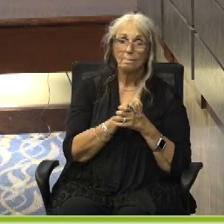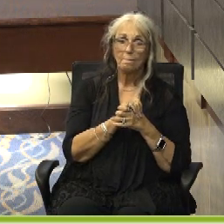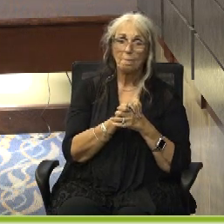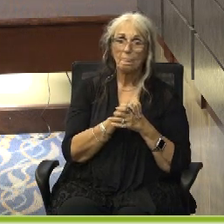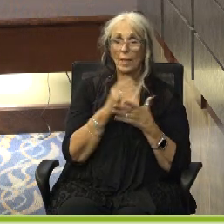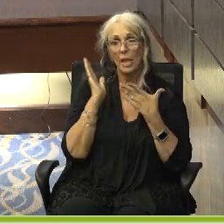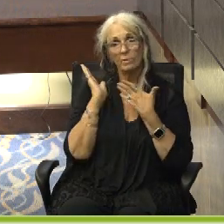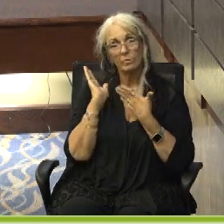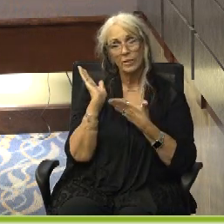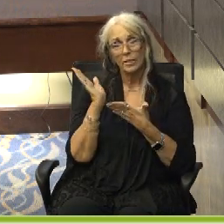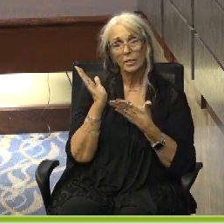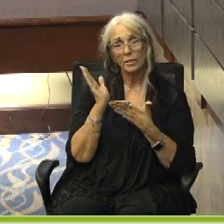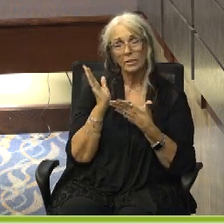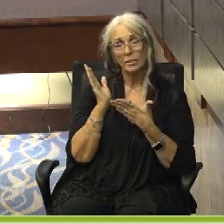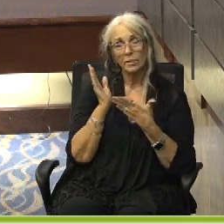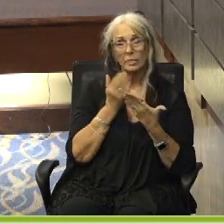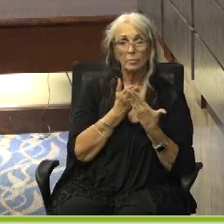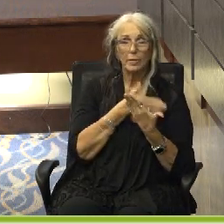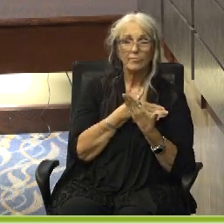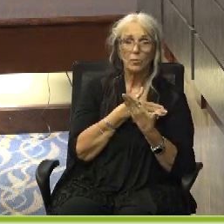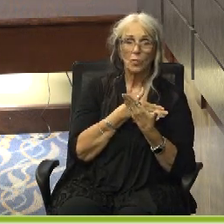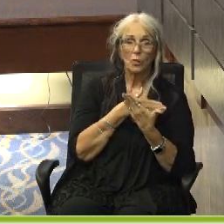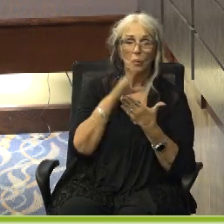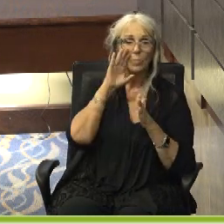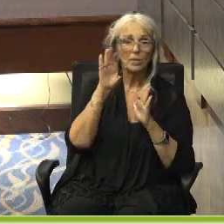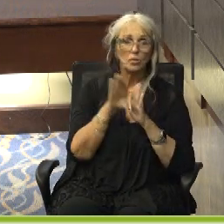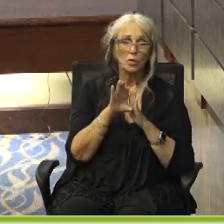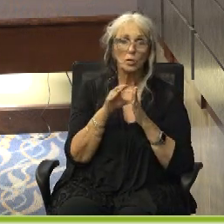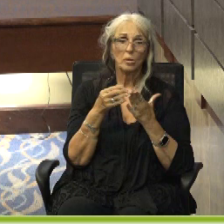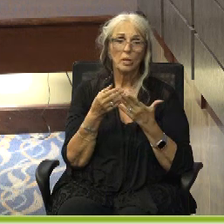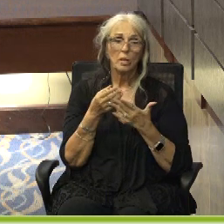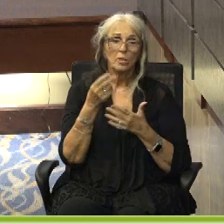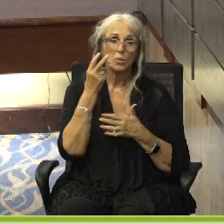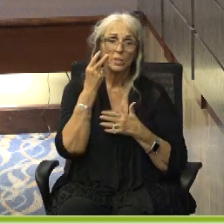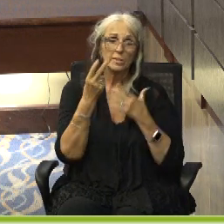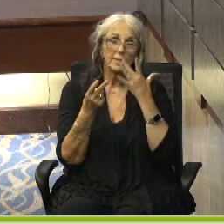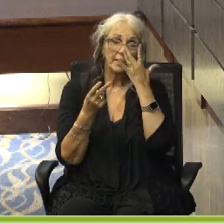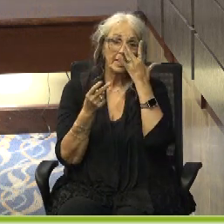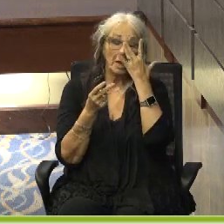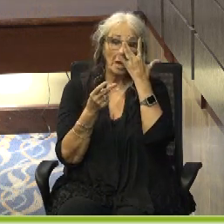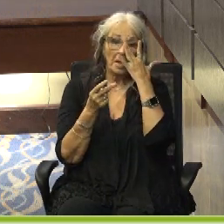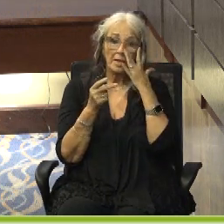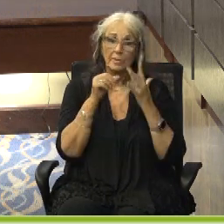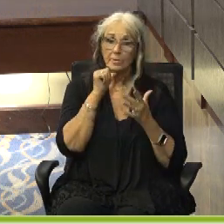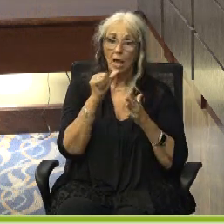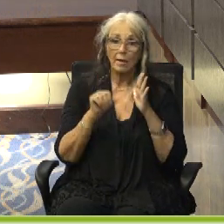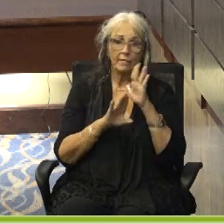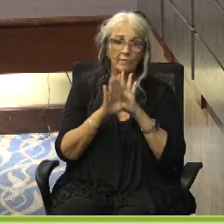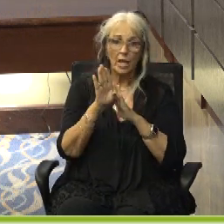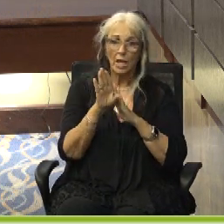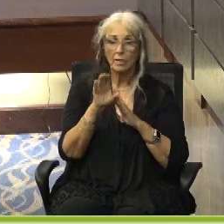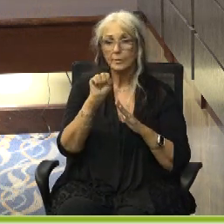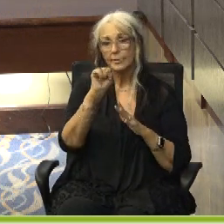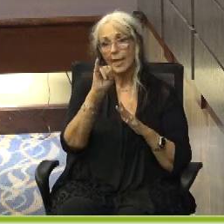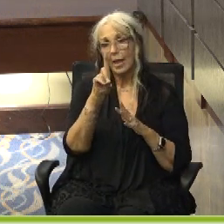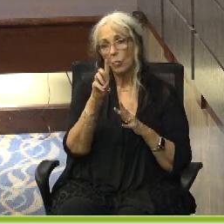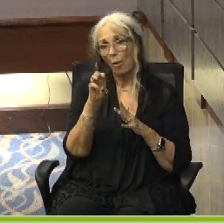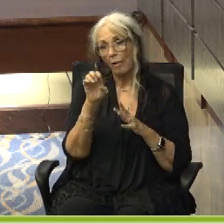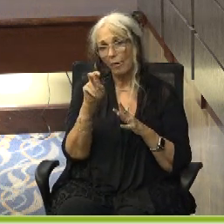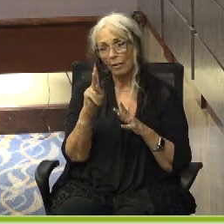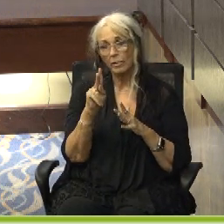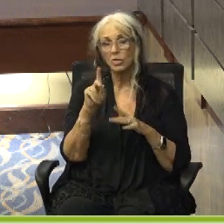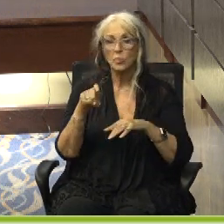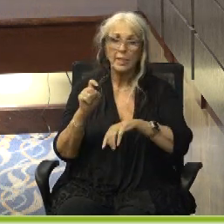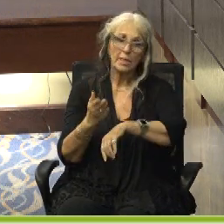And this is the before pictures for this project. You can see the space is undeveloped. The sidewalks and parking lot are in need of